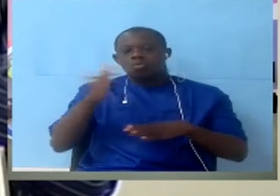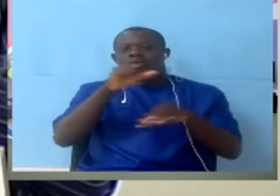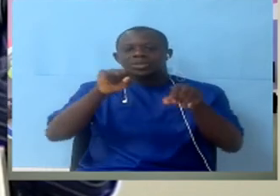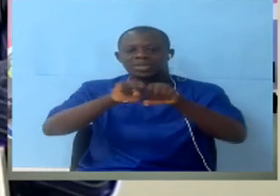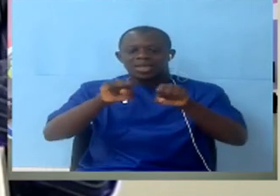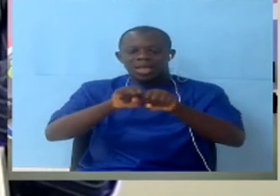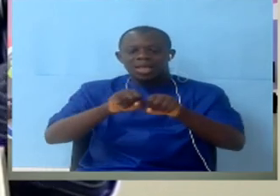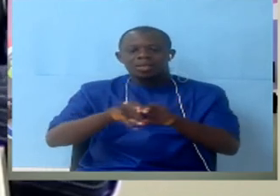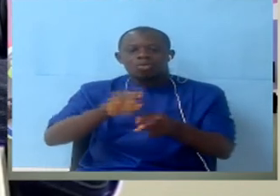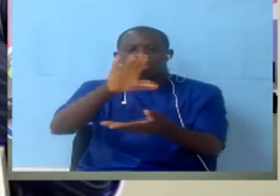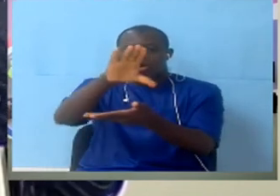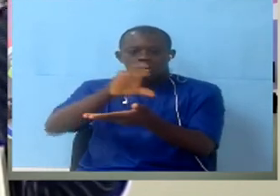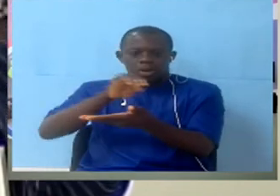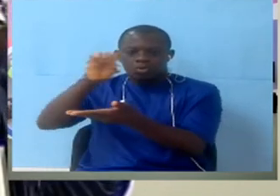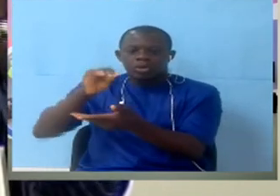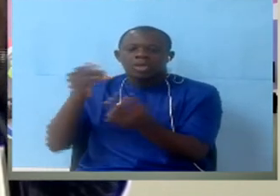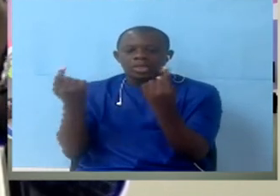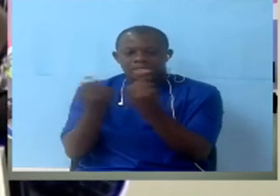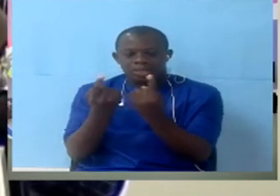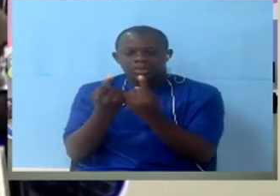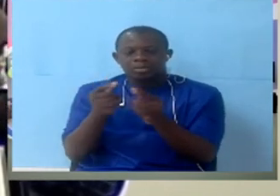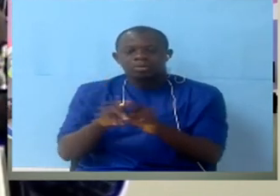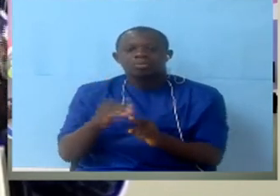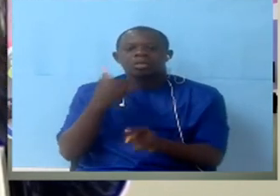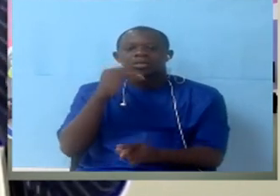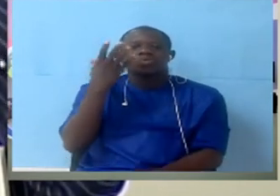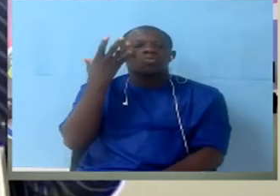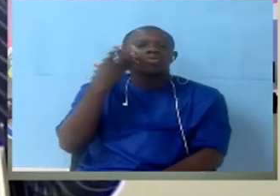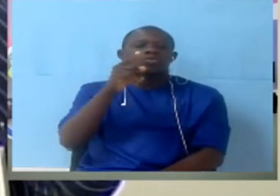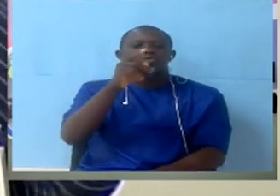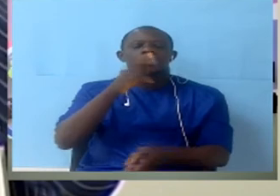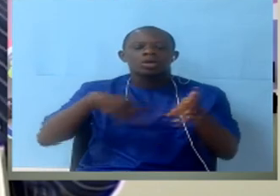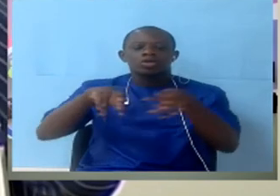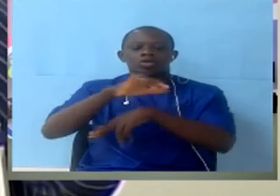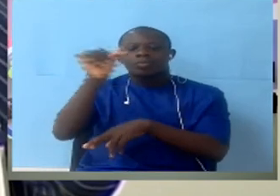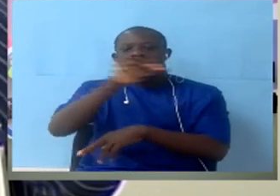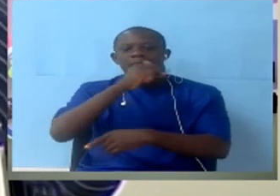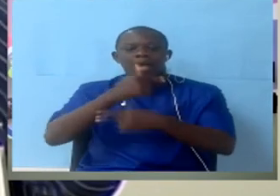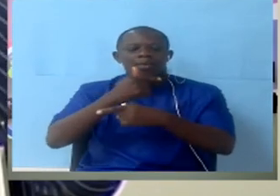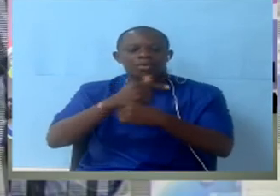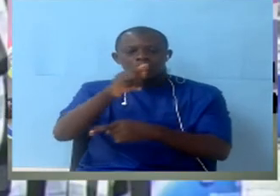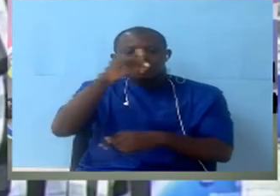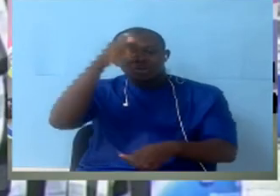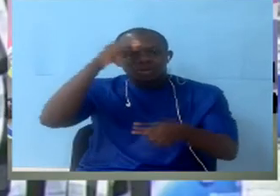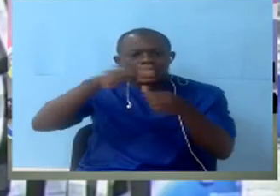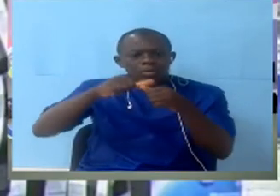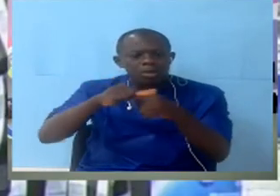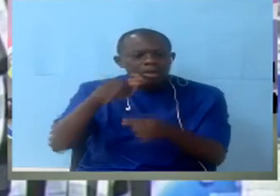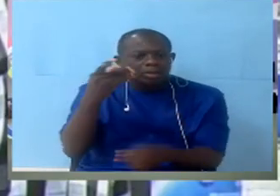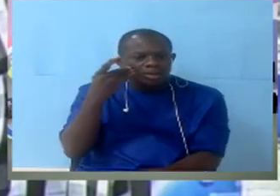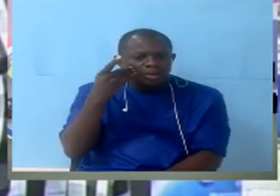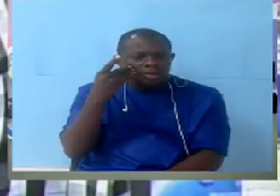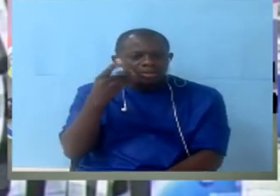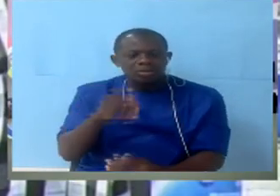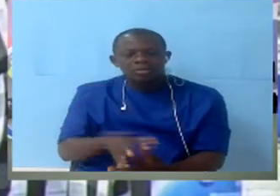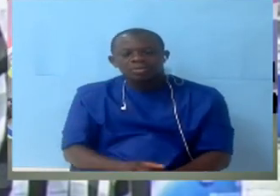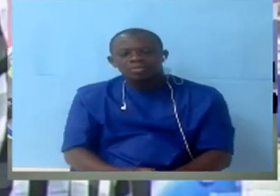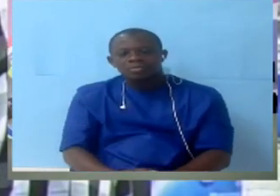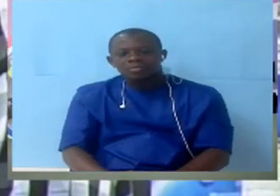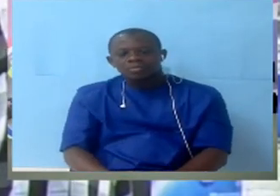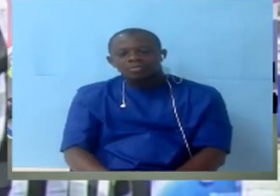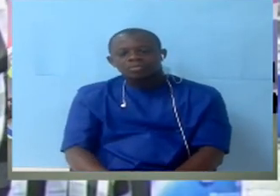that day to go and collect some material. When did you return to Gambia? Do you recall the day? Imurunda na Gambia bango kan lunjuma la ba fa